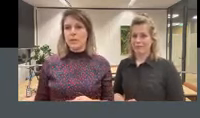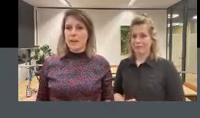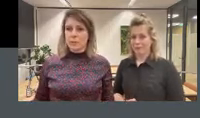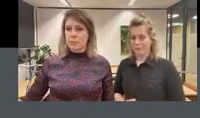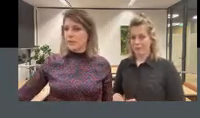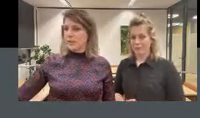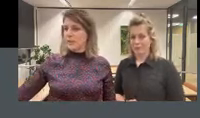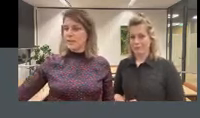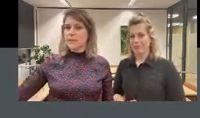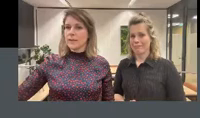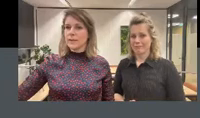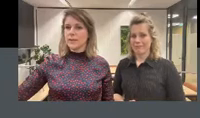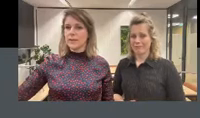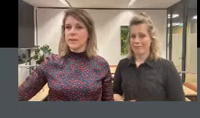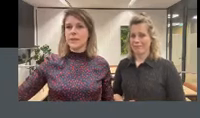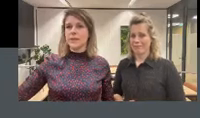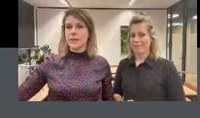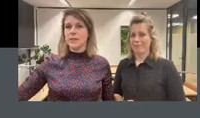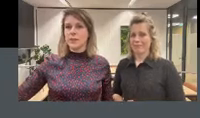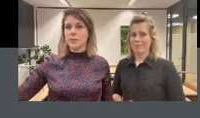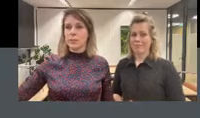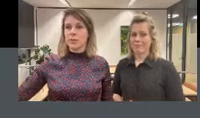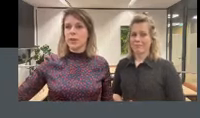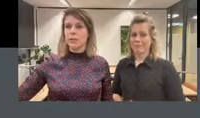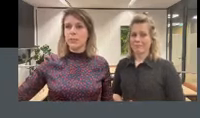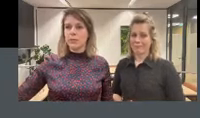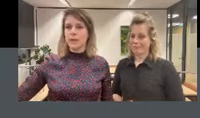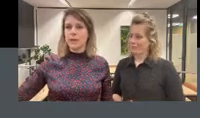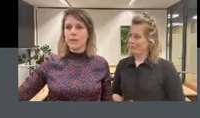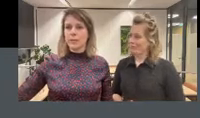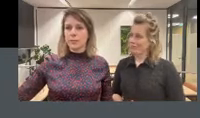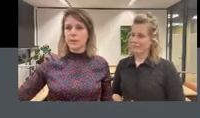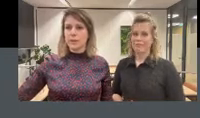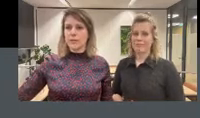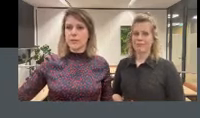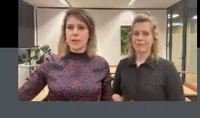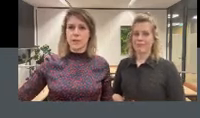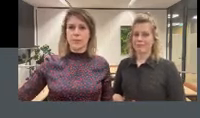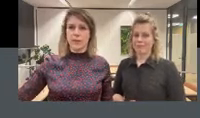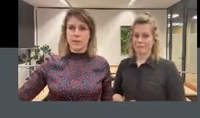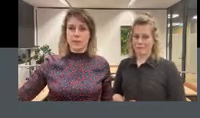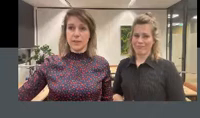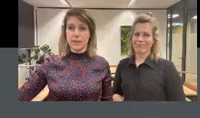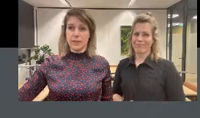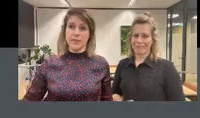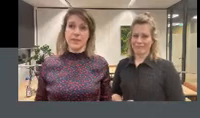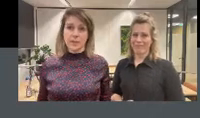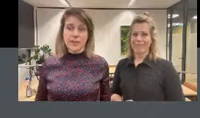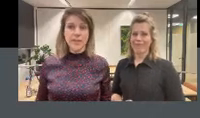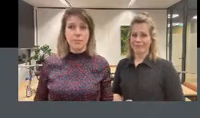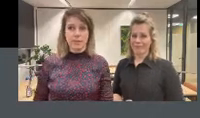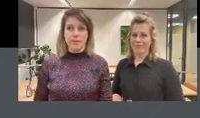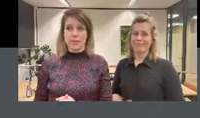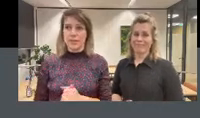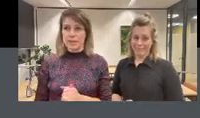We predicted in this study that this treatment program for adolescents would be associated with a significant